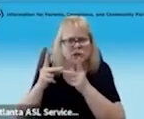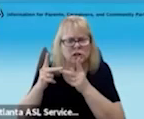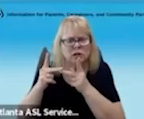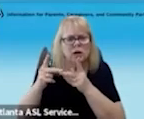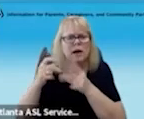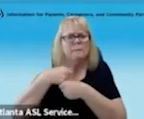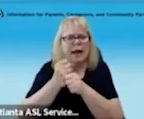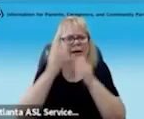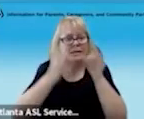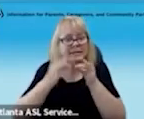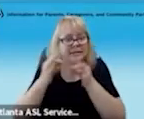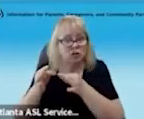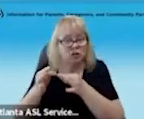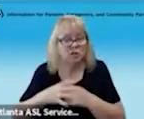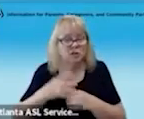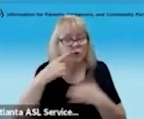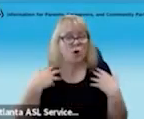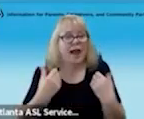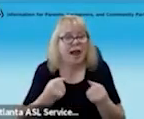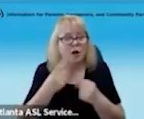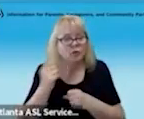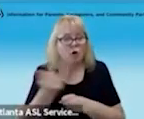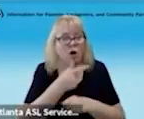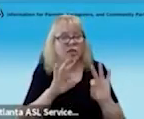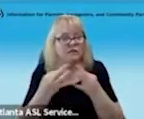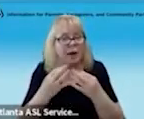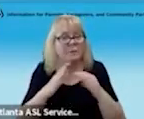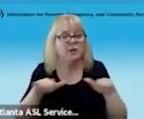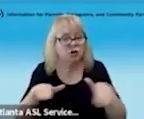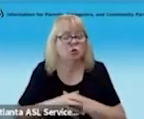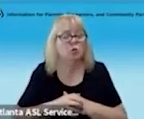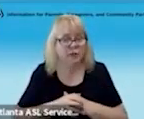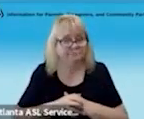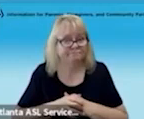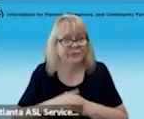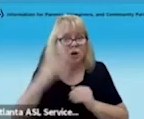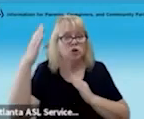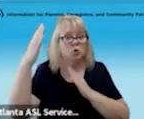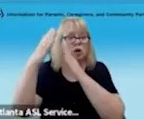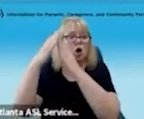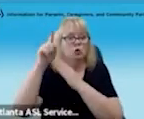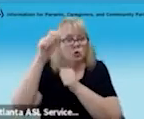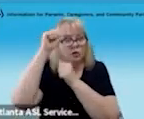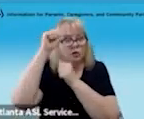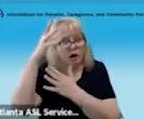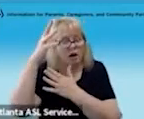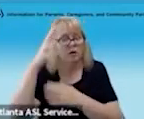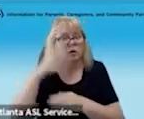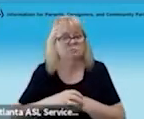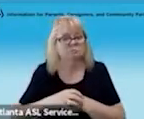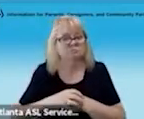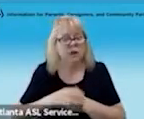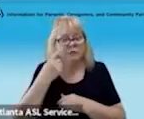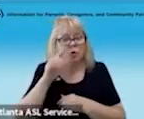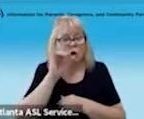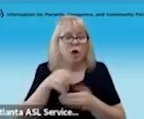in our culture, father view as the head of the household and play a significant role in making a lot of